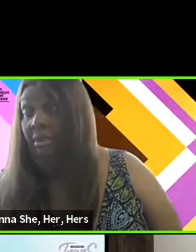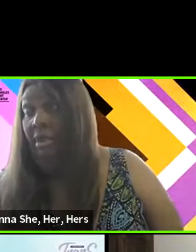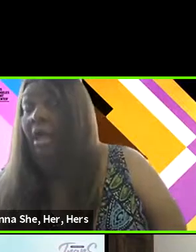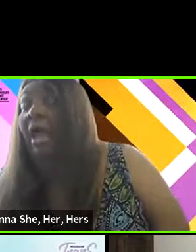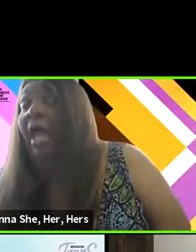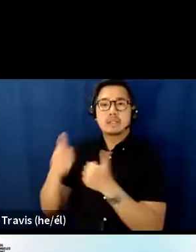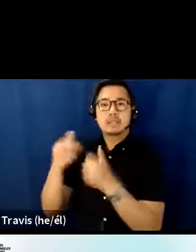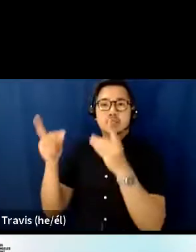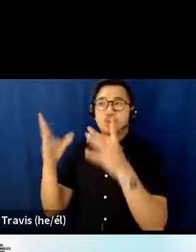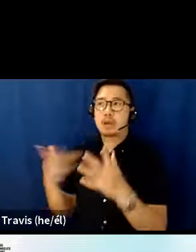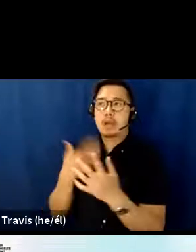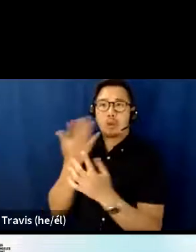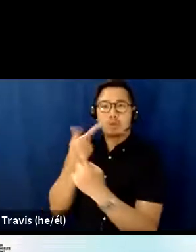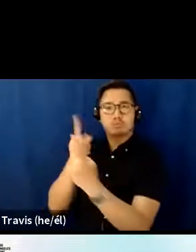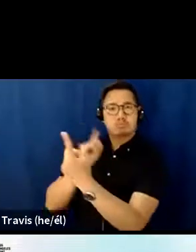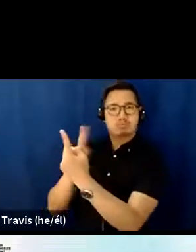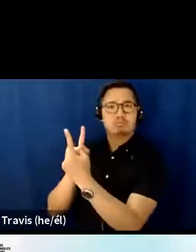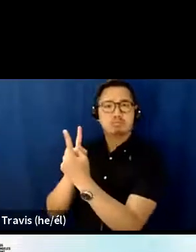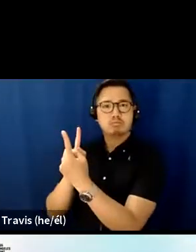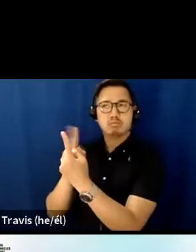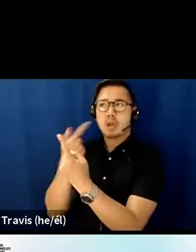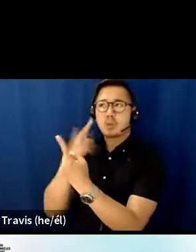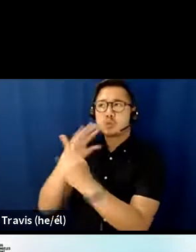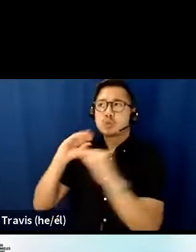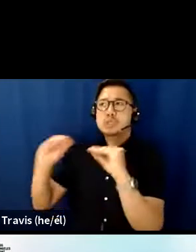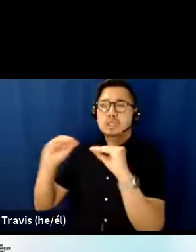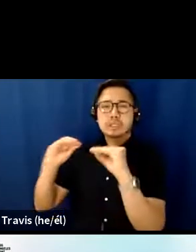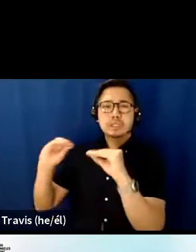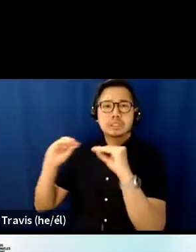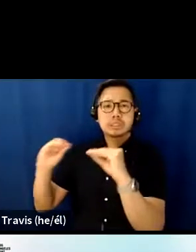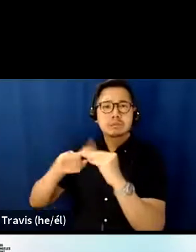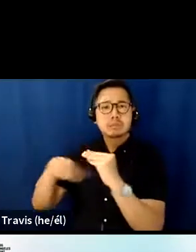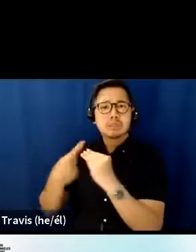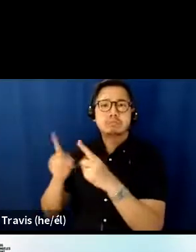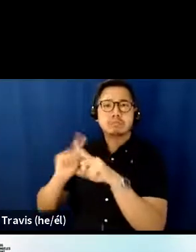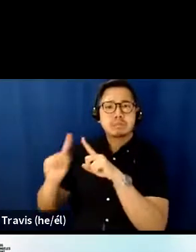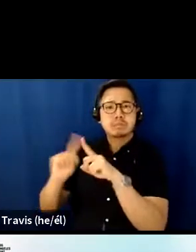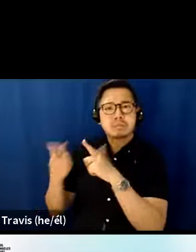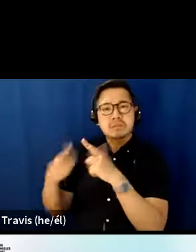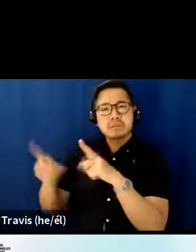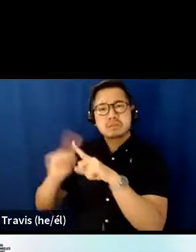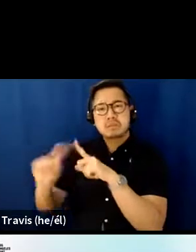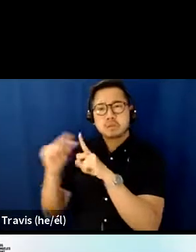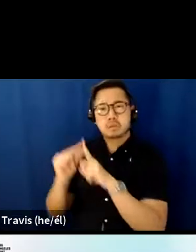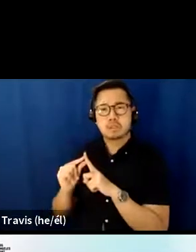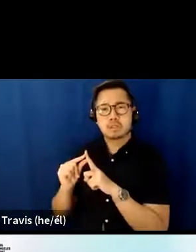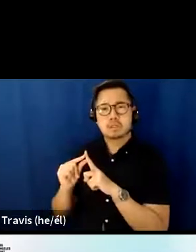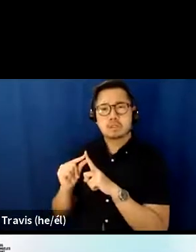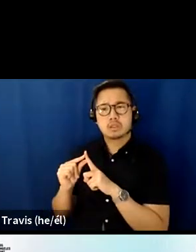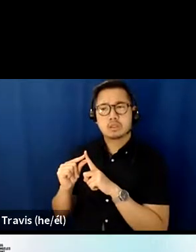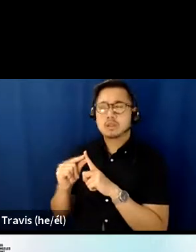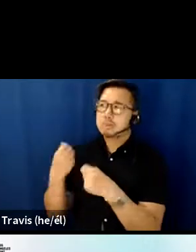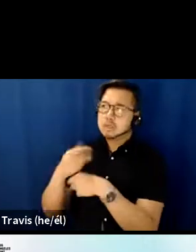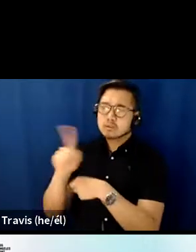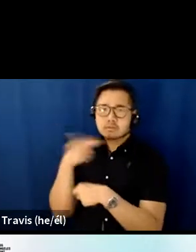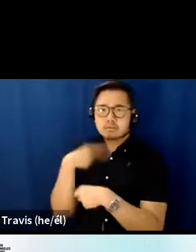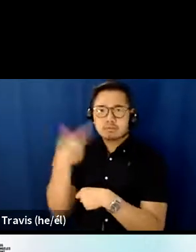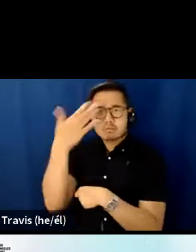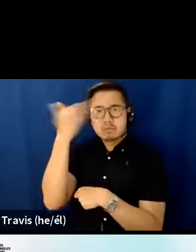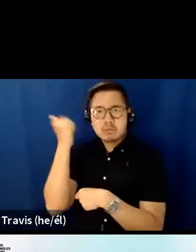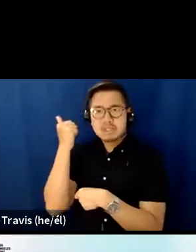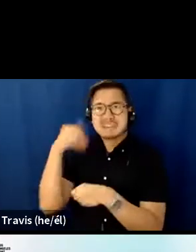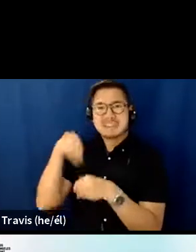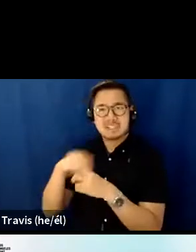directors and teach them words and teach them things that they're going to forget at their regular